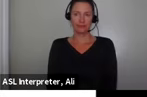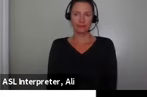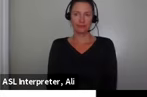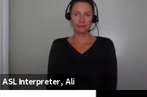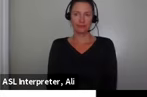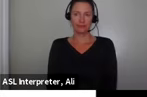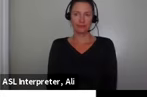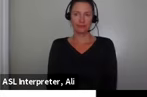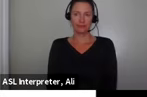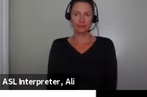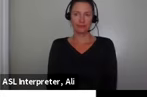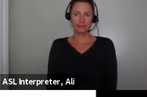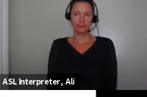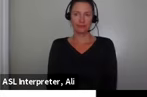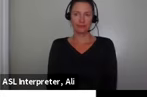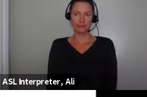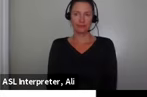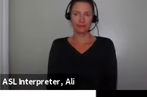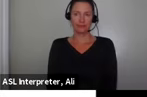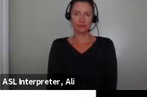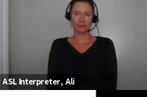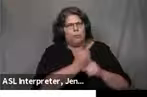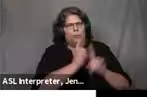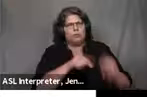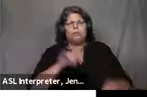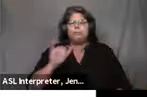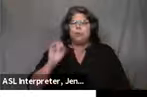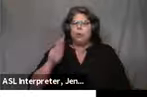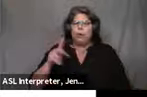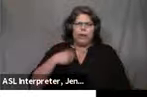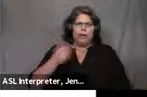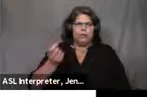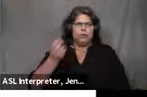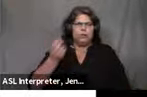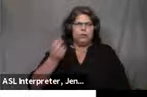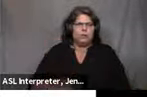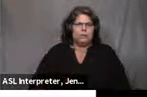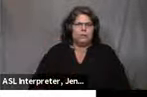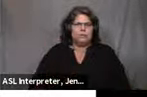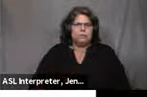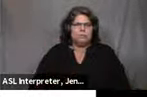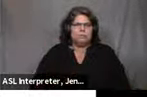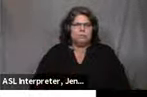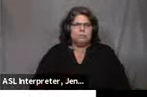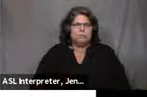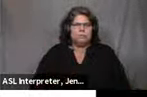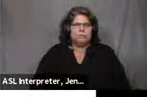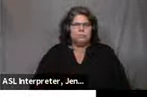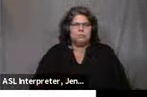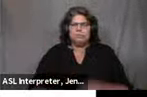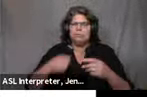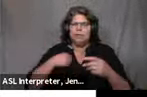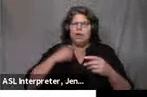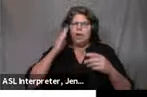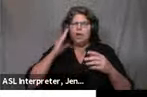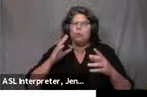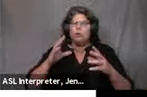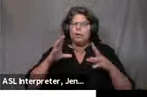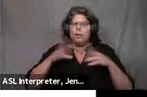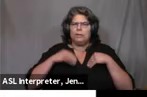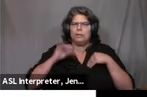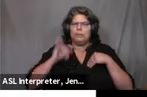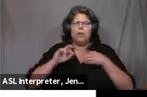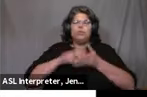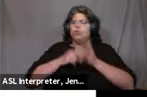proper response. Okay, I understand. So you have not, I'm going to take that response, but you have